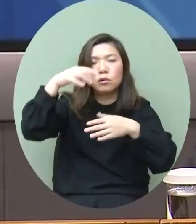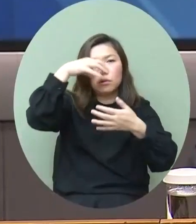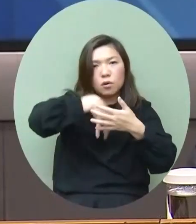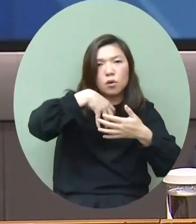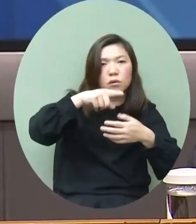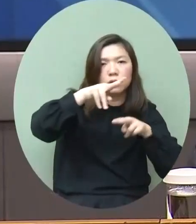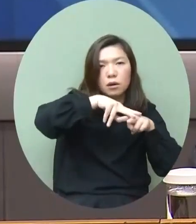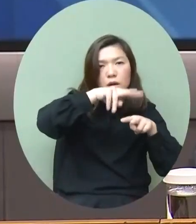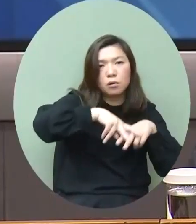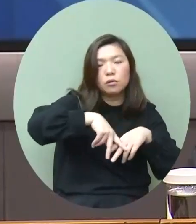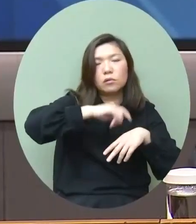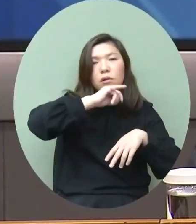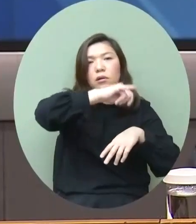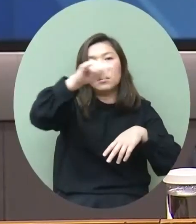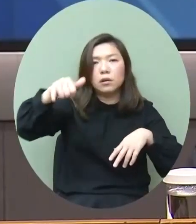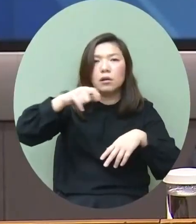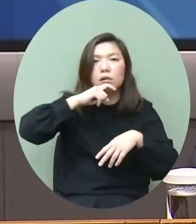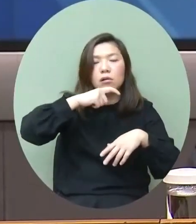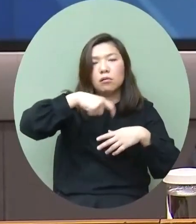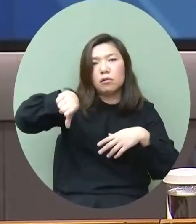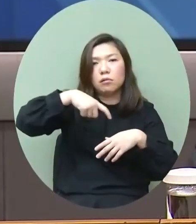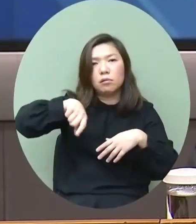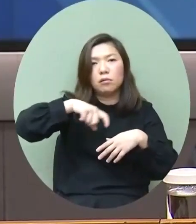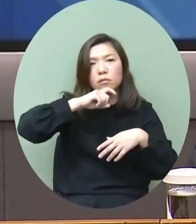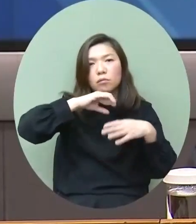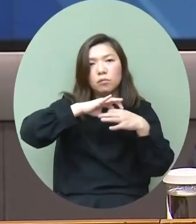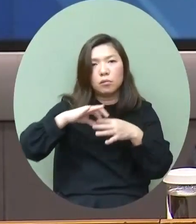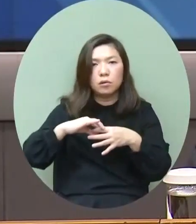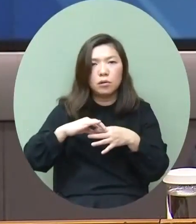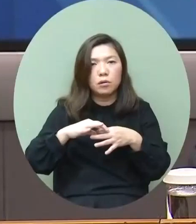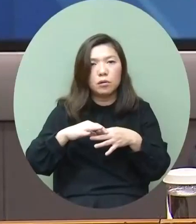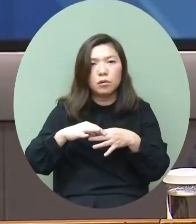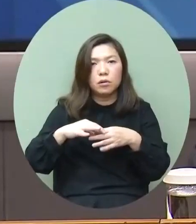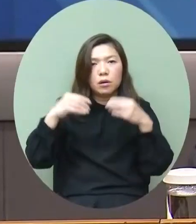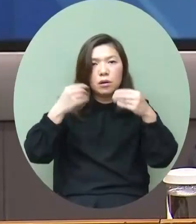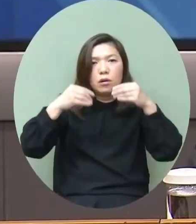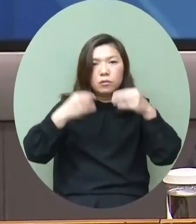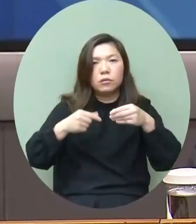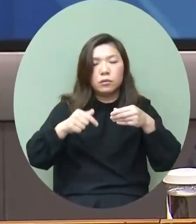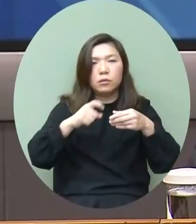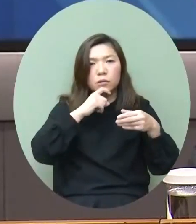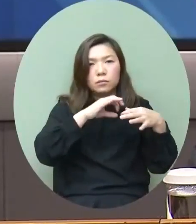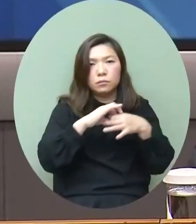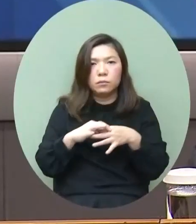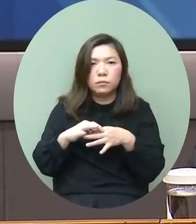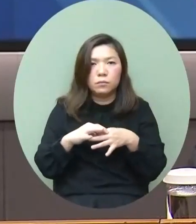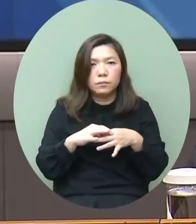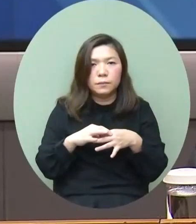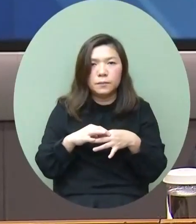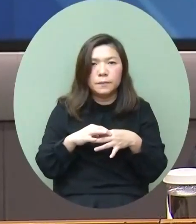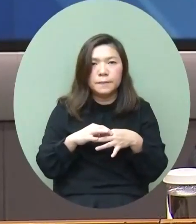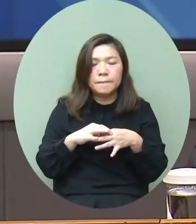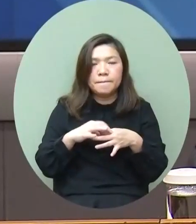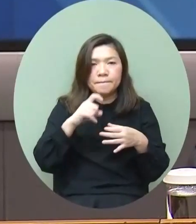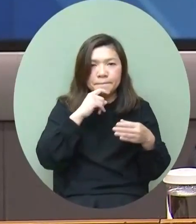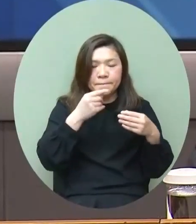made regarding the schooling and also other aspects of the people's lives will be taken care of as we chart the way forward that's number